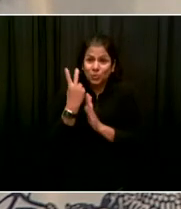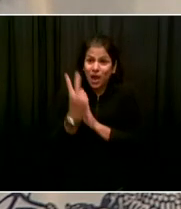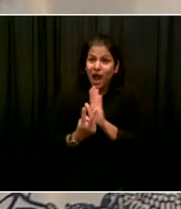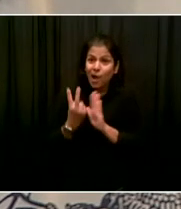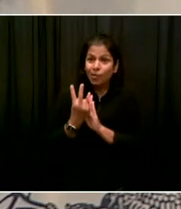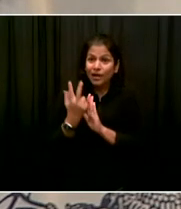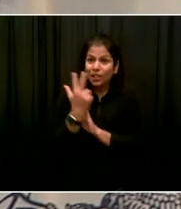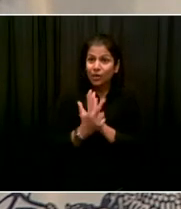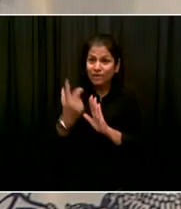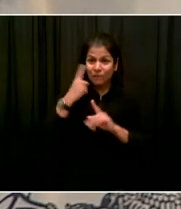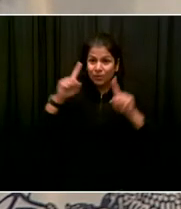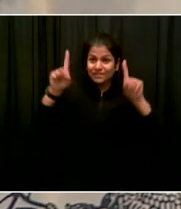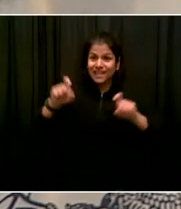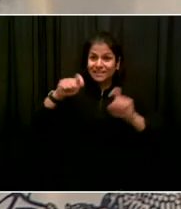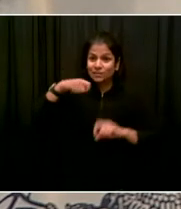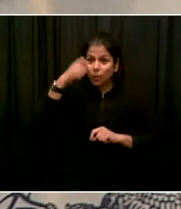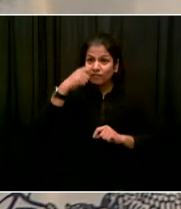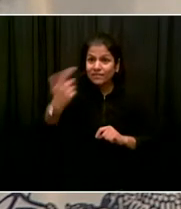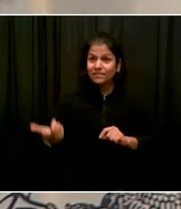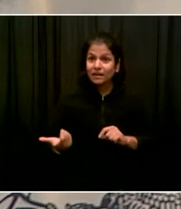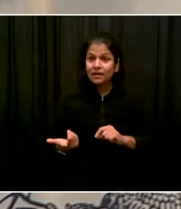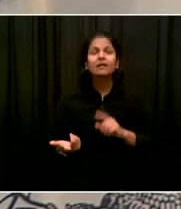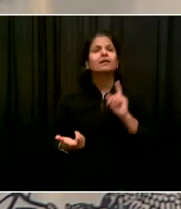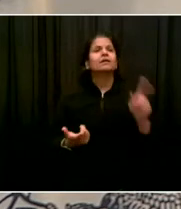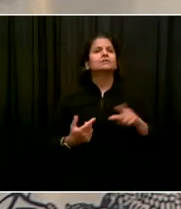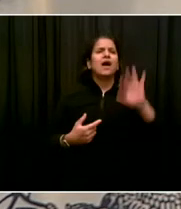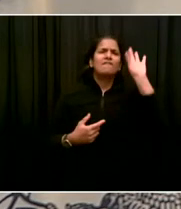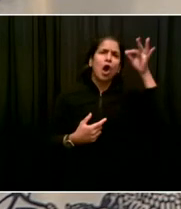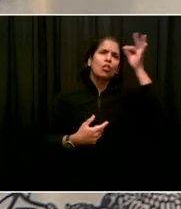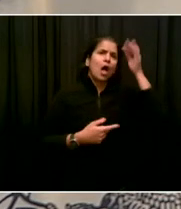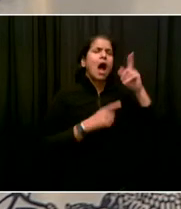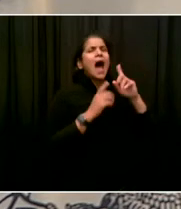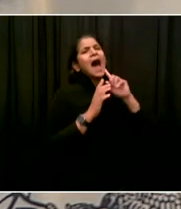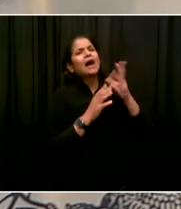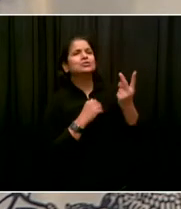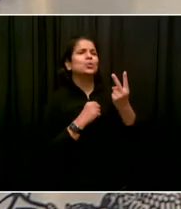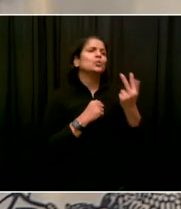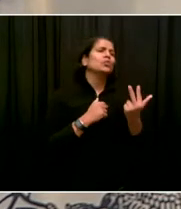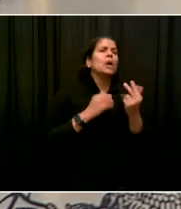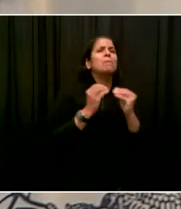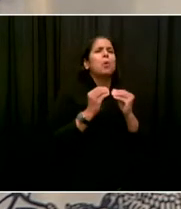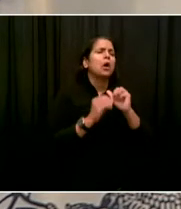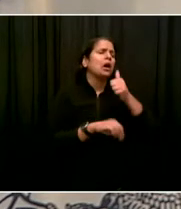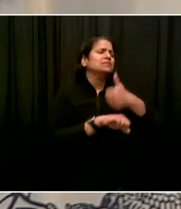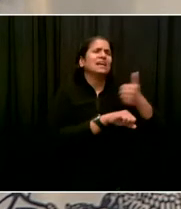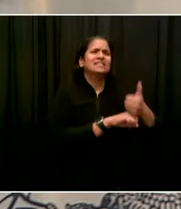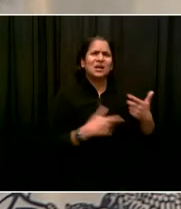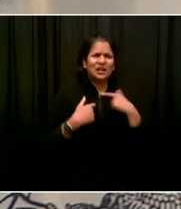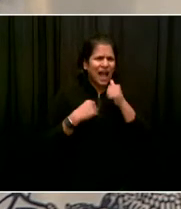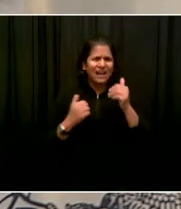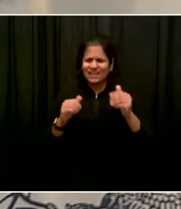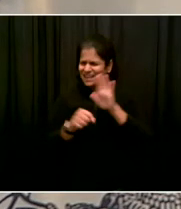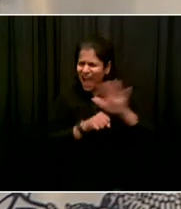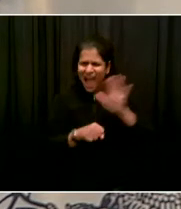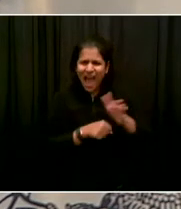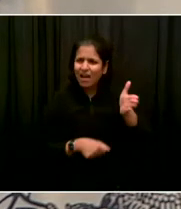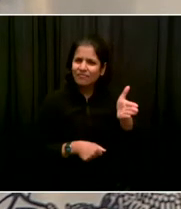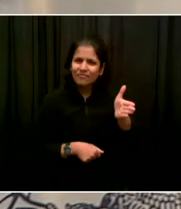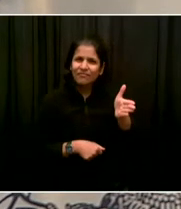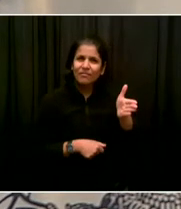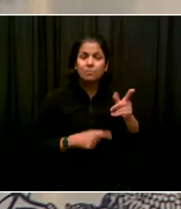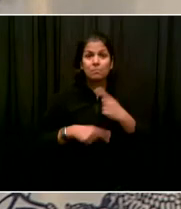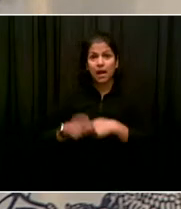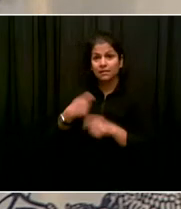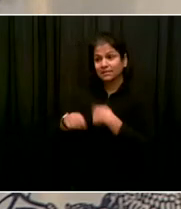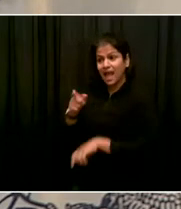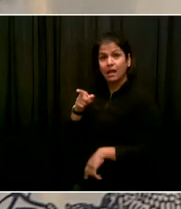some experts suggesting maybe we prioritize in-person testing for healthcare or essential workers and drastically ramp up home